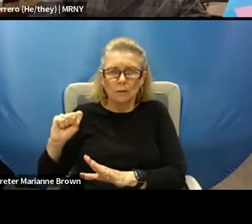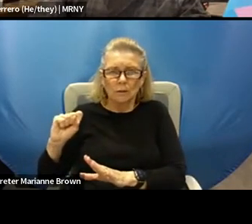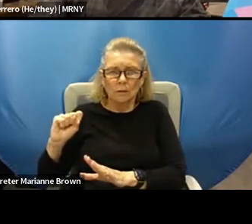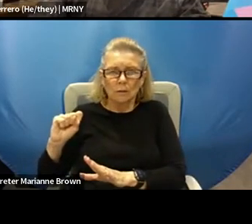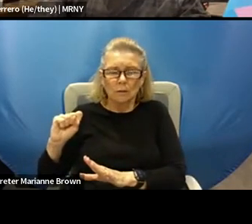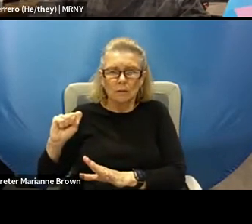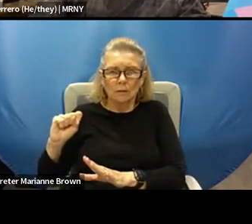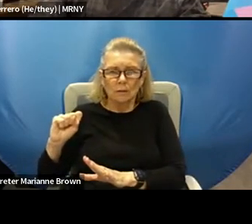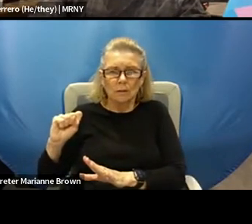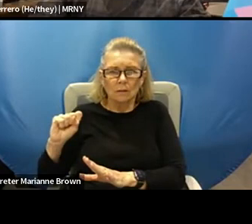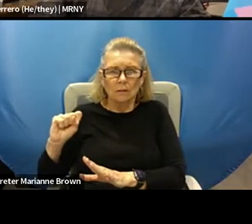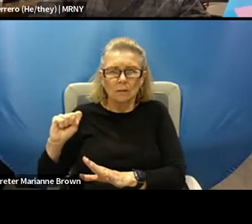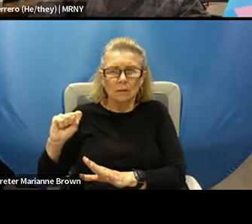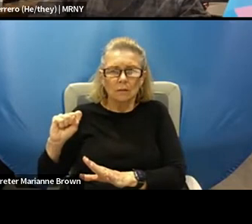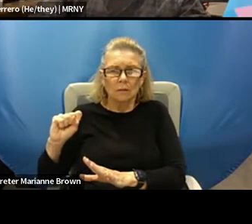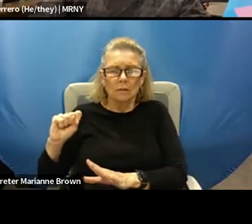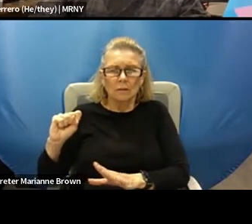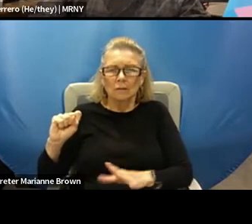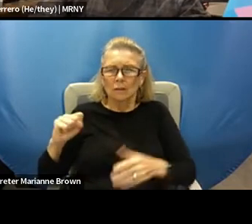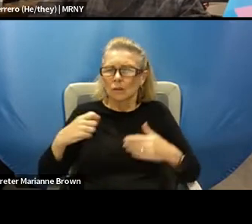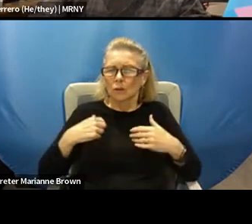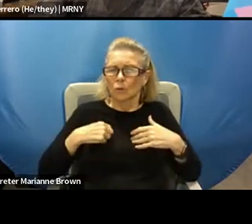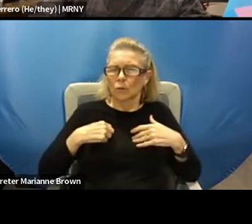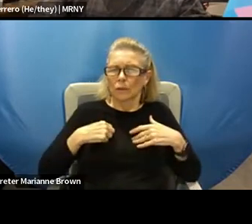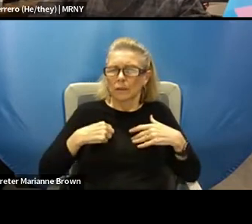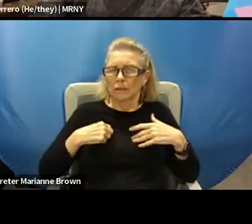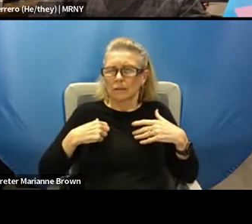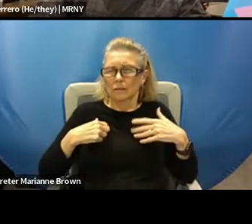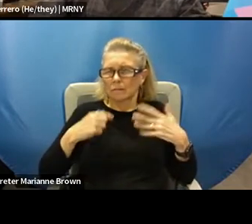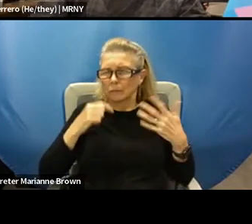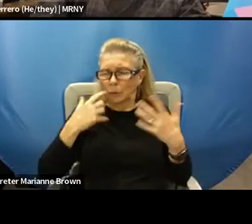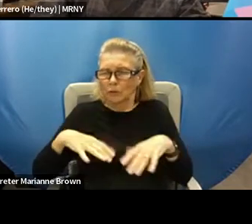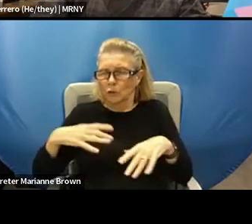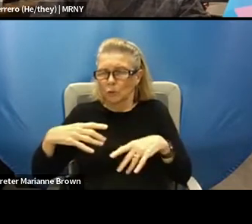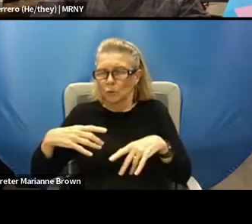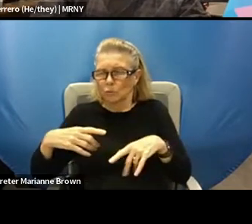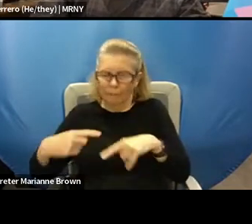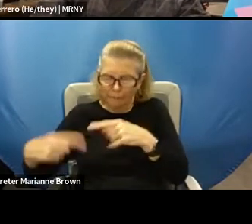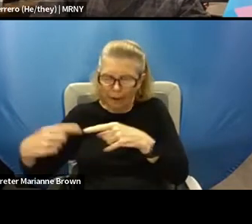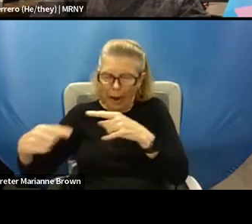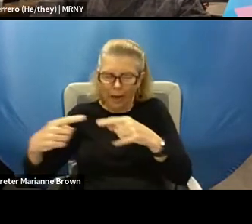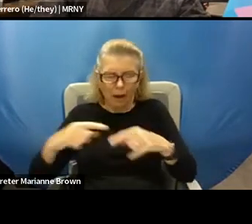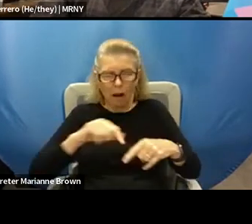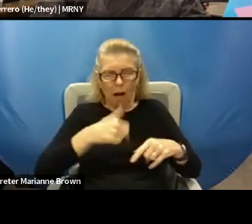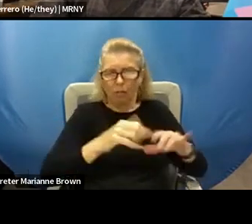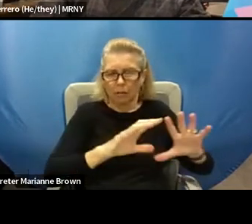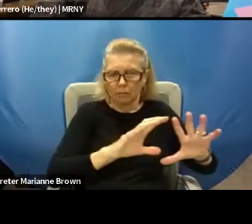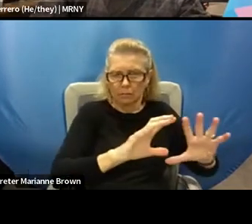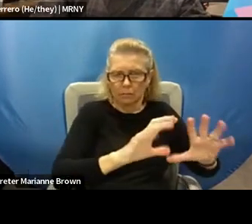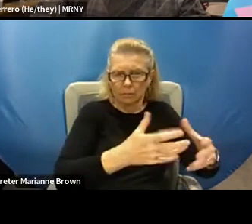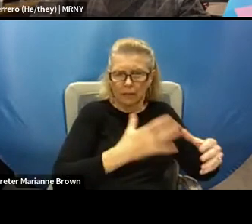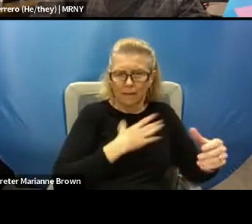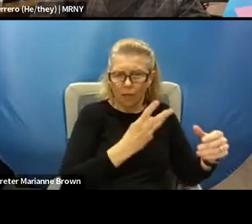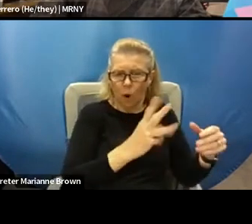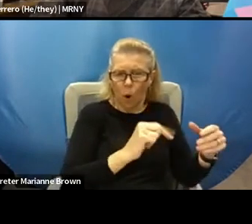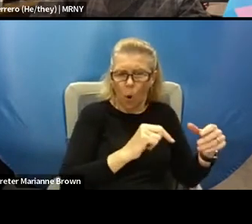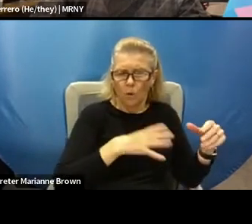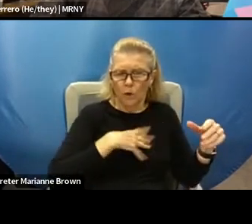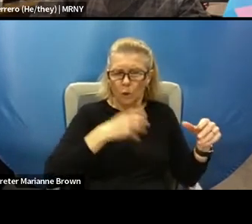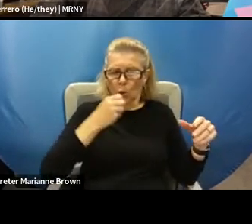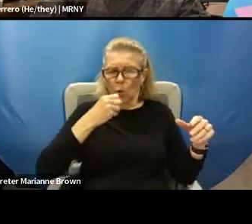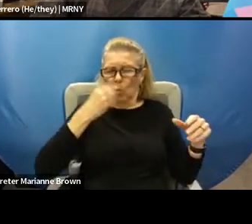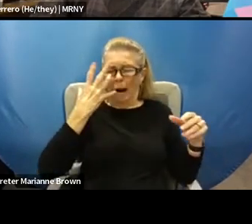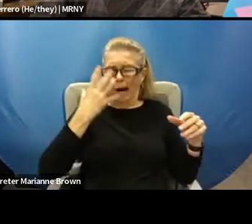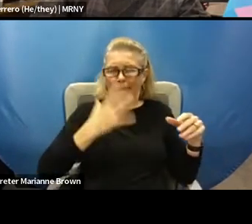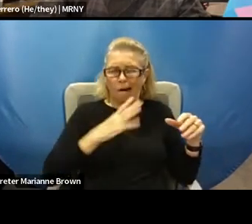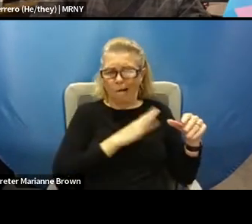We don't wind up inviting Hispanics into different things. The Two-Spirit communities got their own, right? White people do their bit,